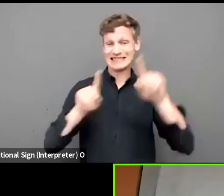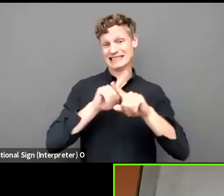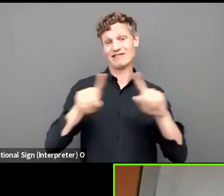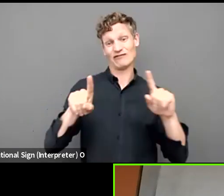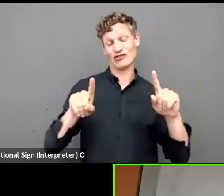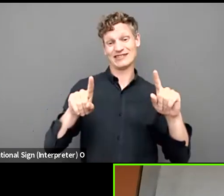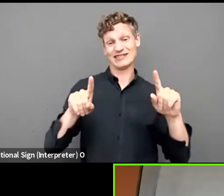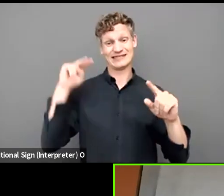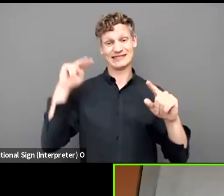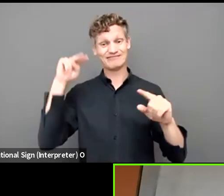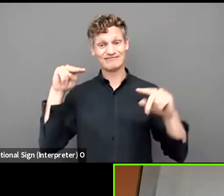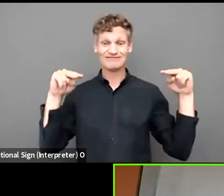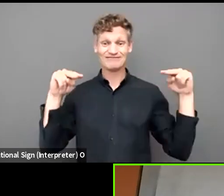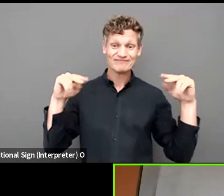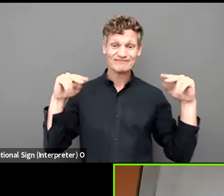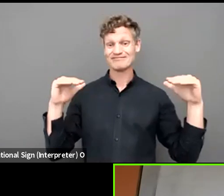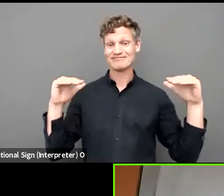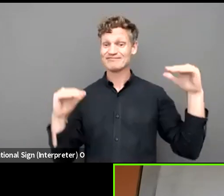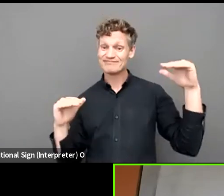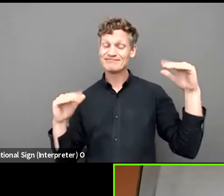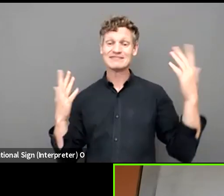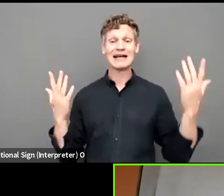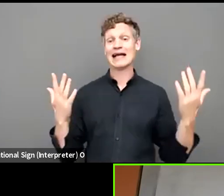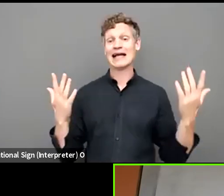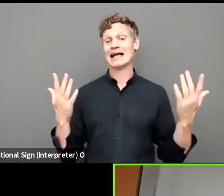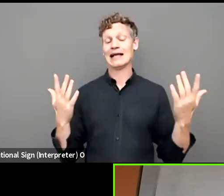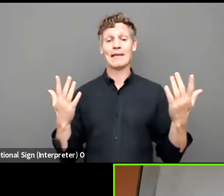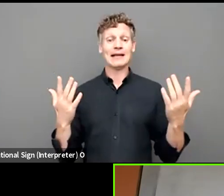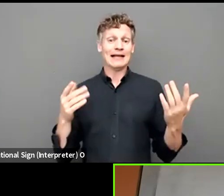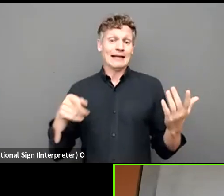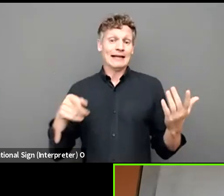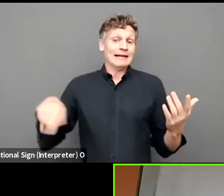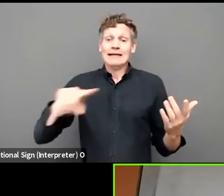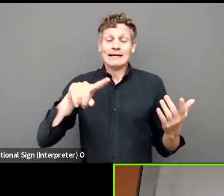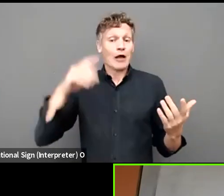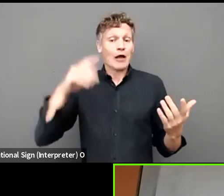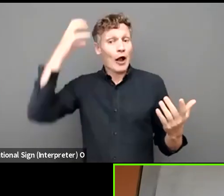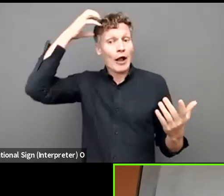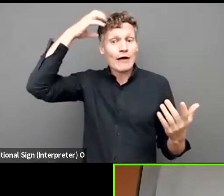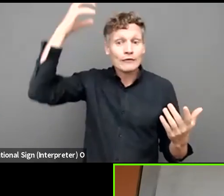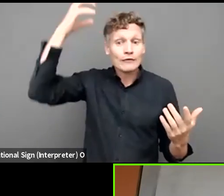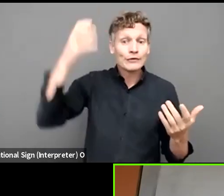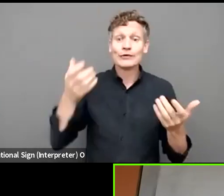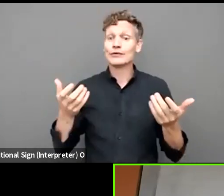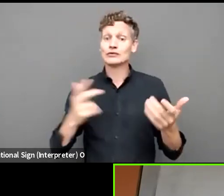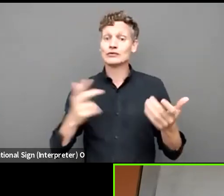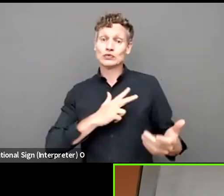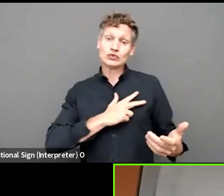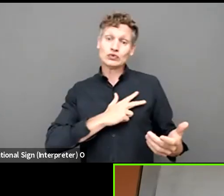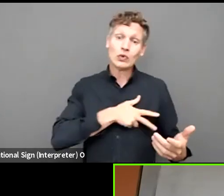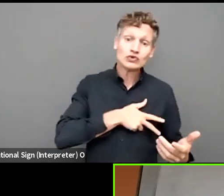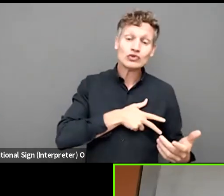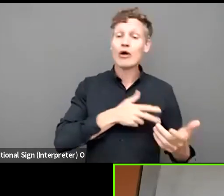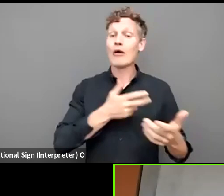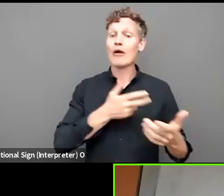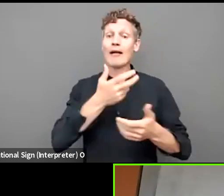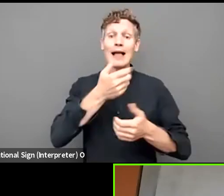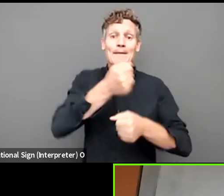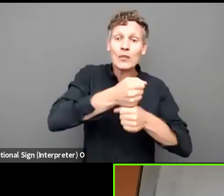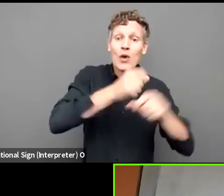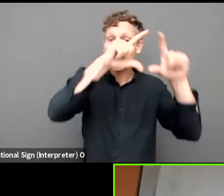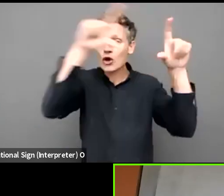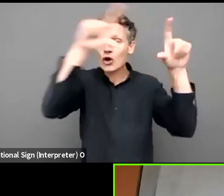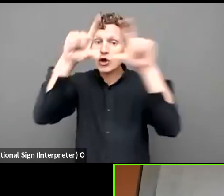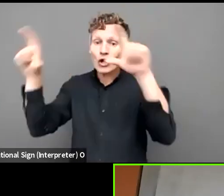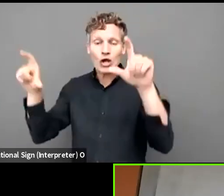of cooperation to solve the issue better from governance, from social partners, and from employers, clearly. And